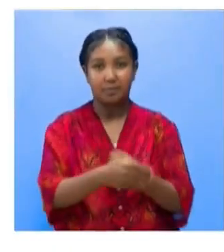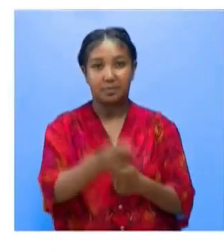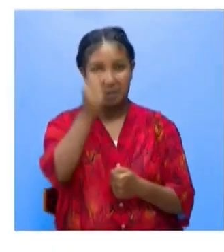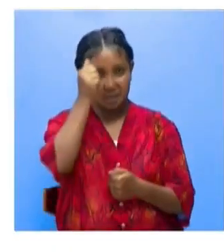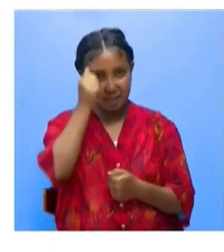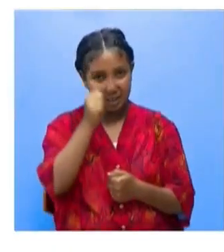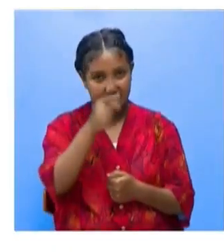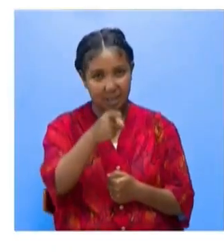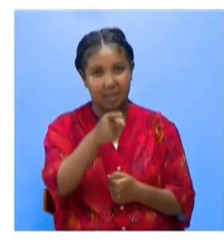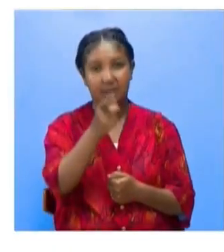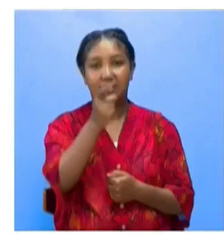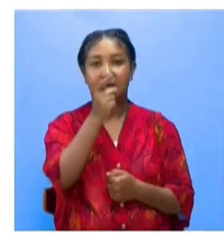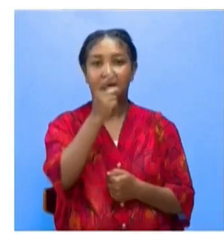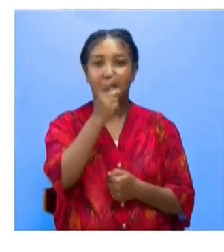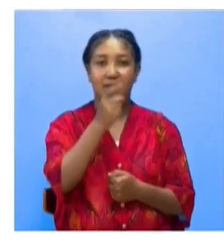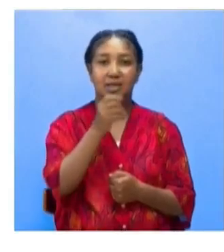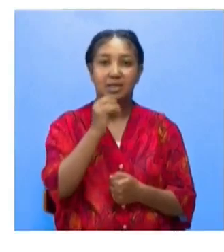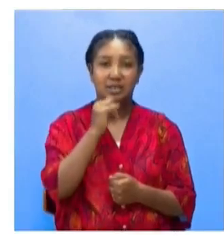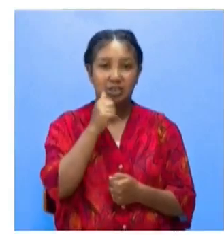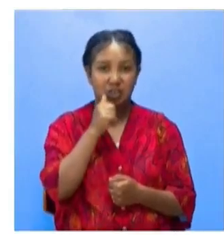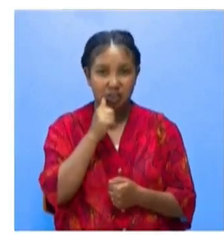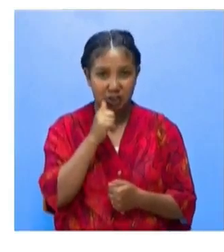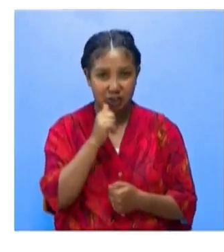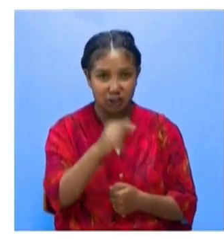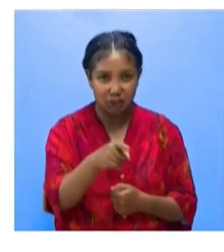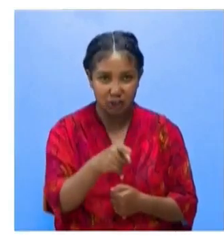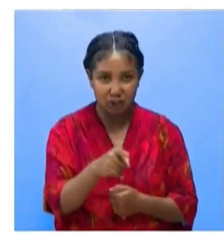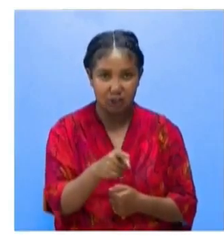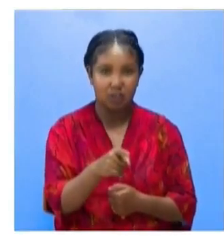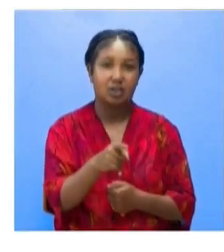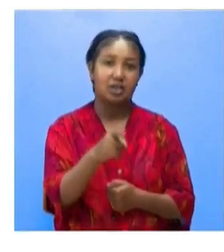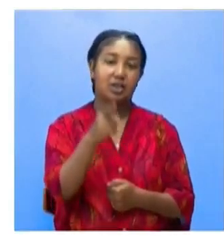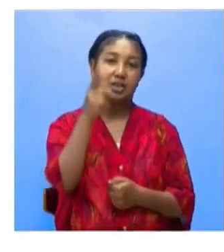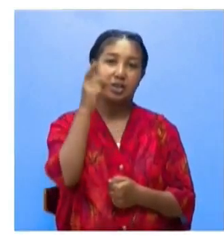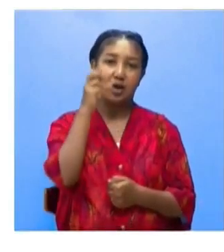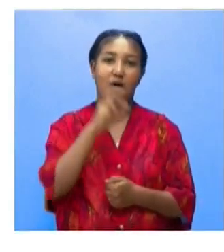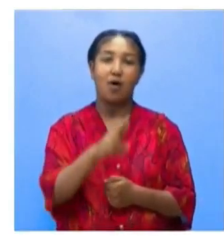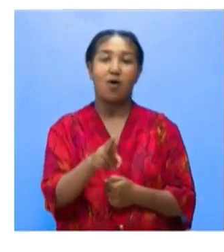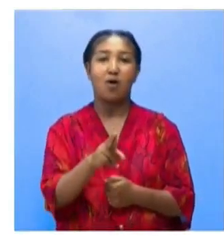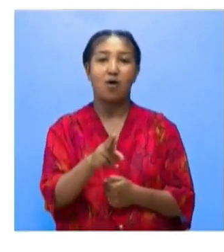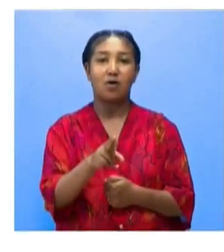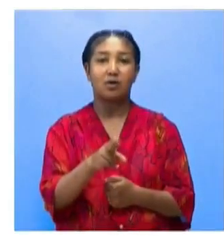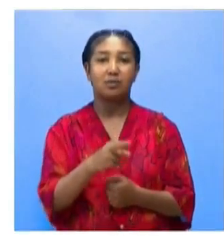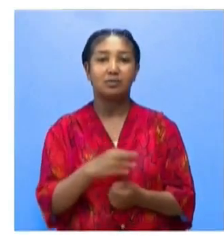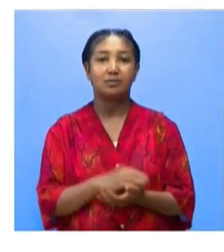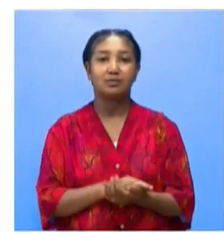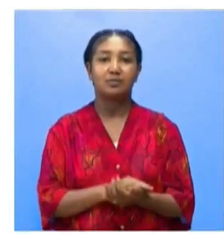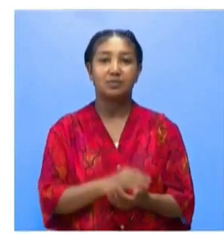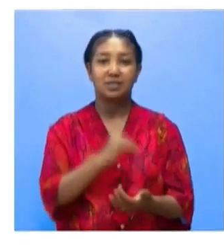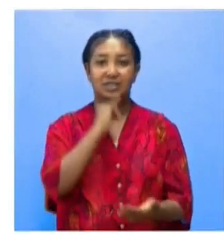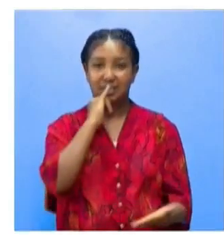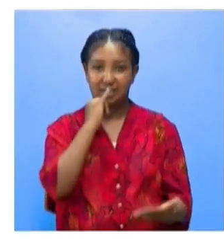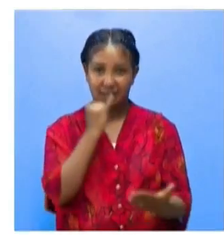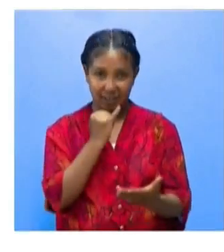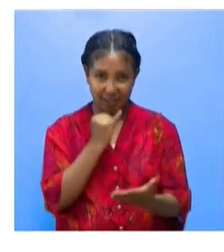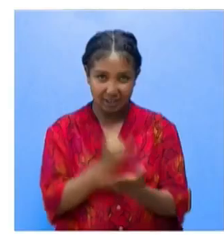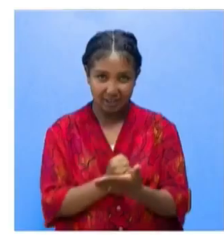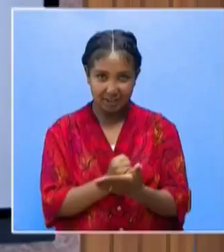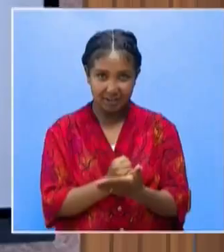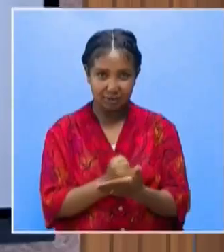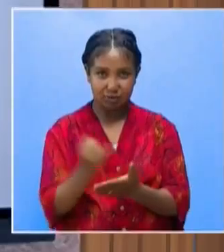he or, yes, she or